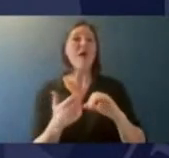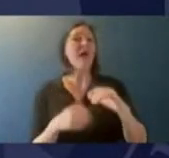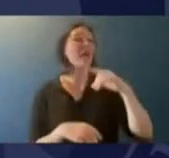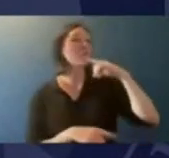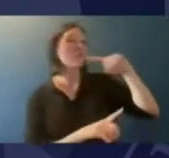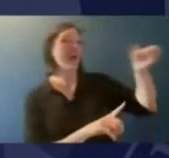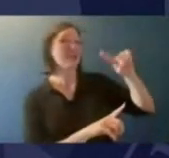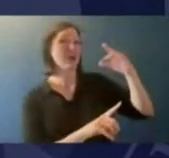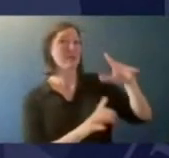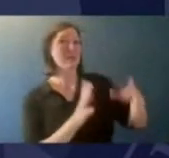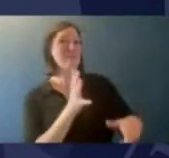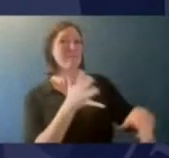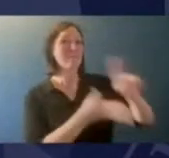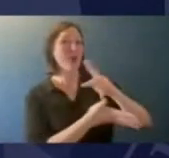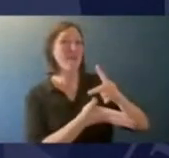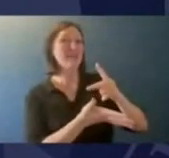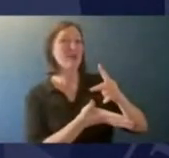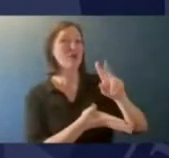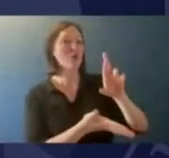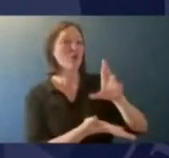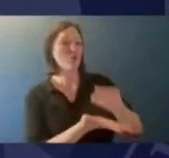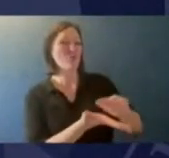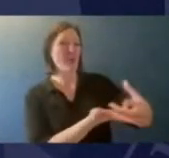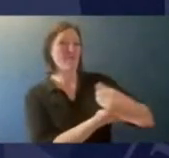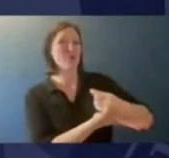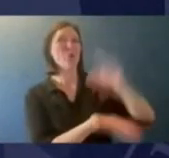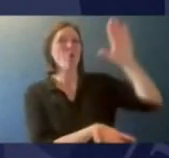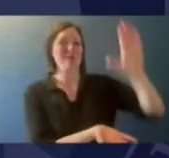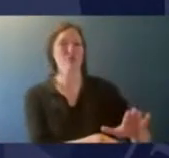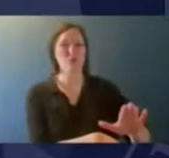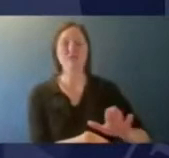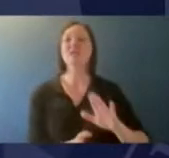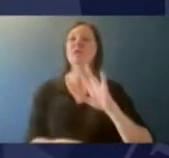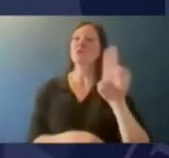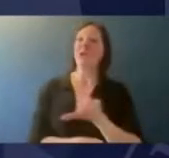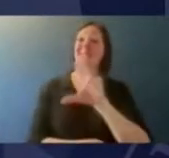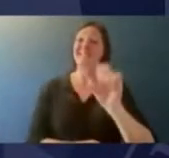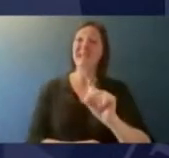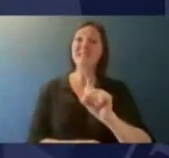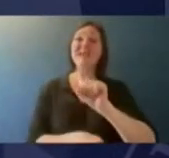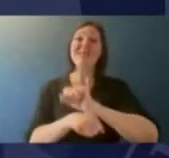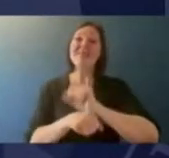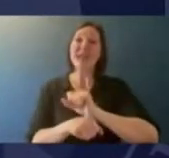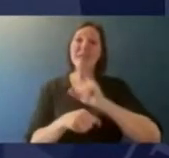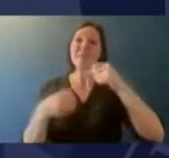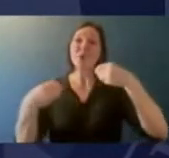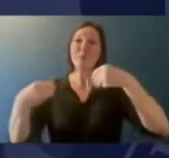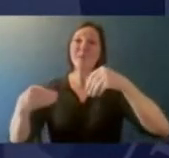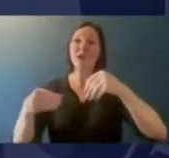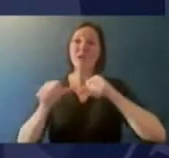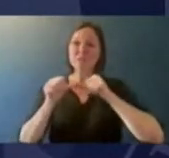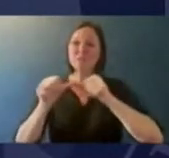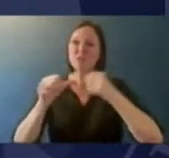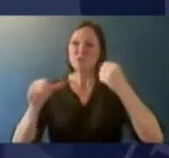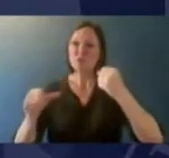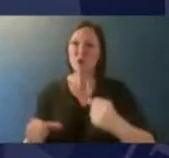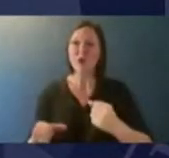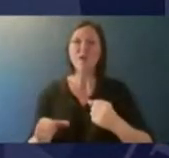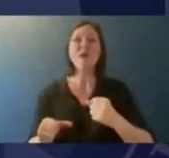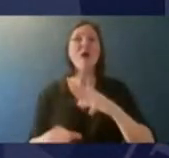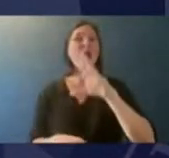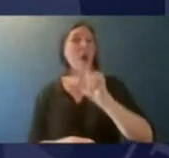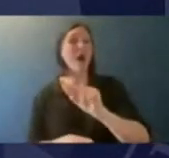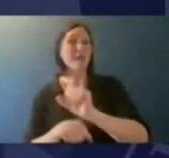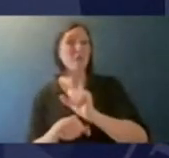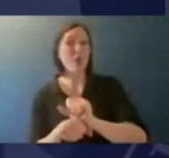revenue. In the United States, our labor market remains strong. Our unemployment rate is near historic